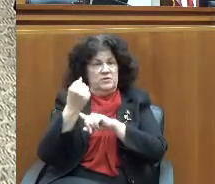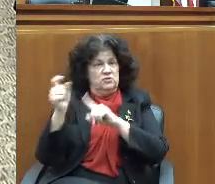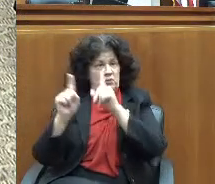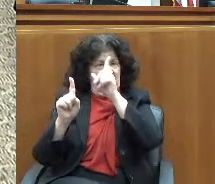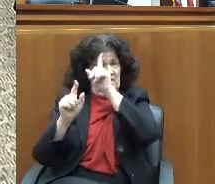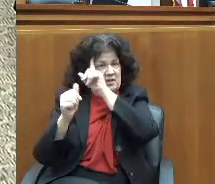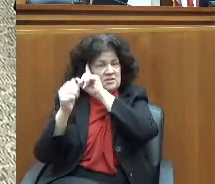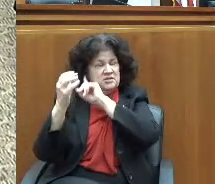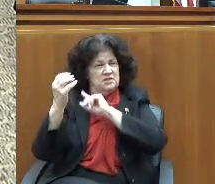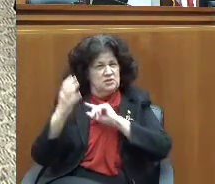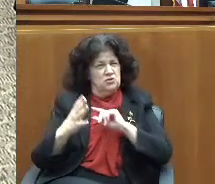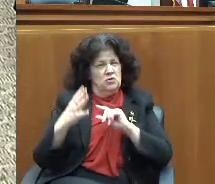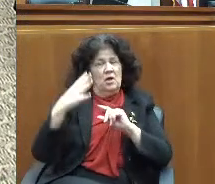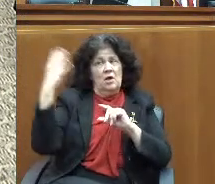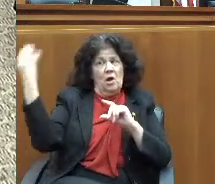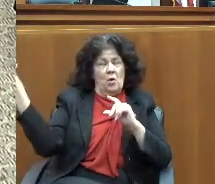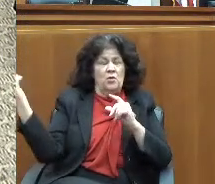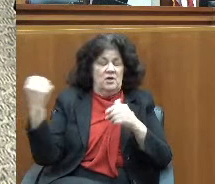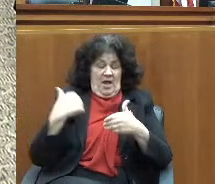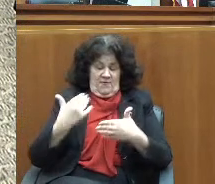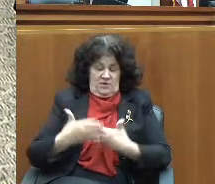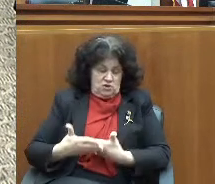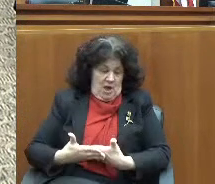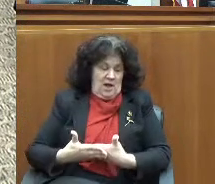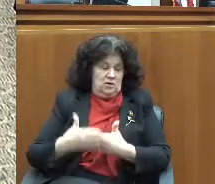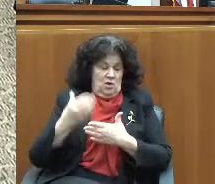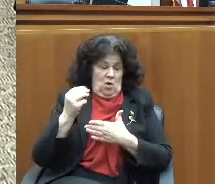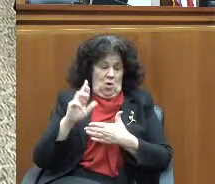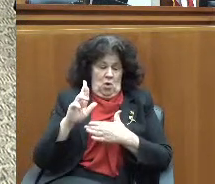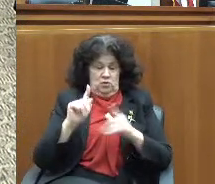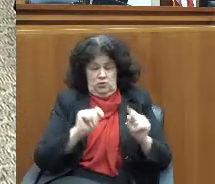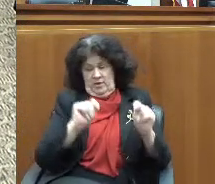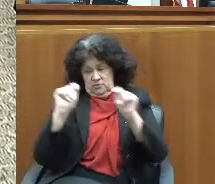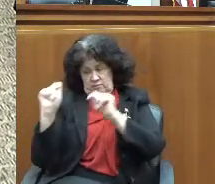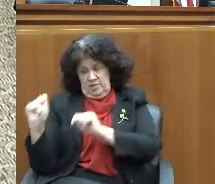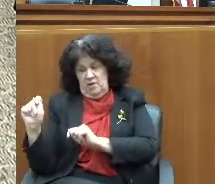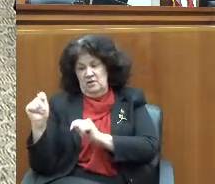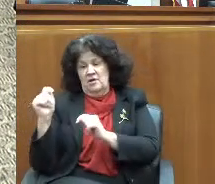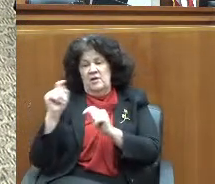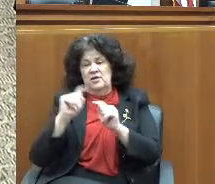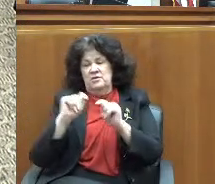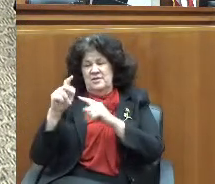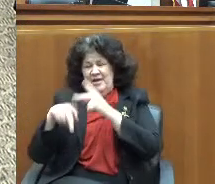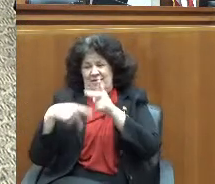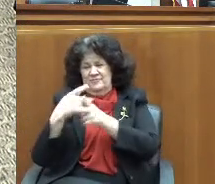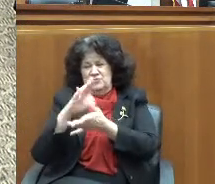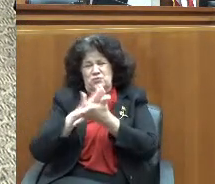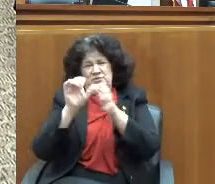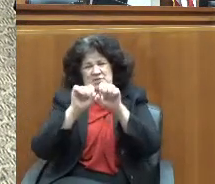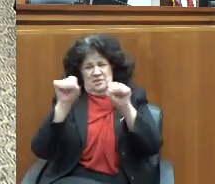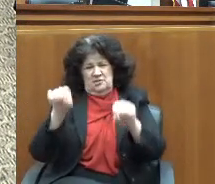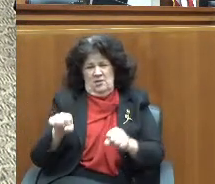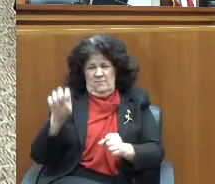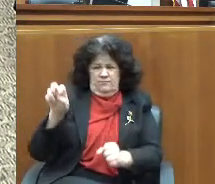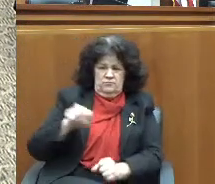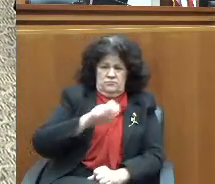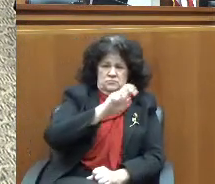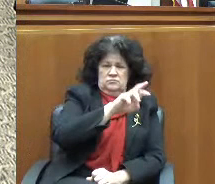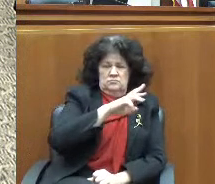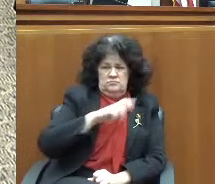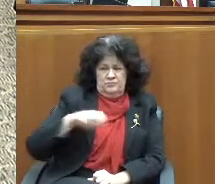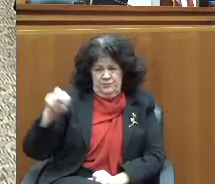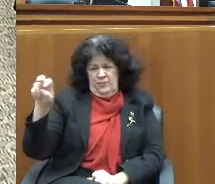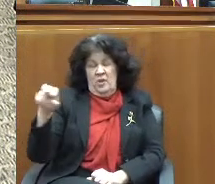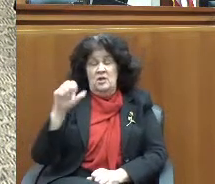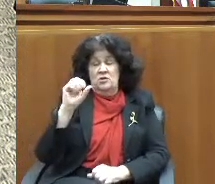where a teacher is out on maternity leave or they are transferring in between types of school systems where this applies. And so